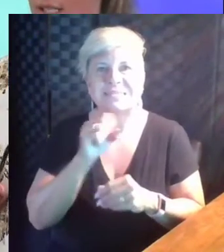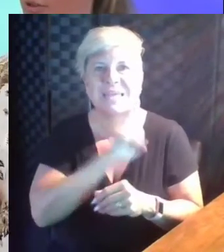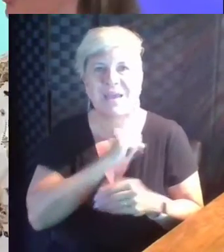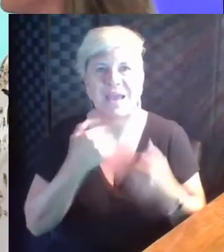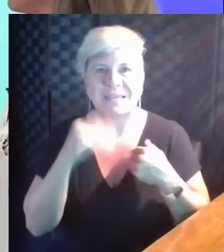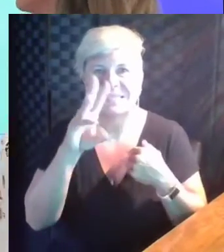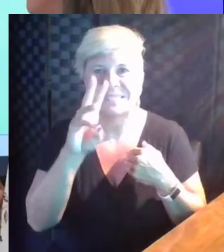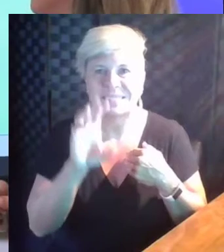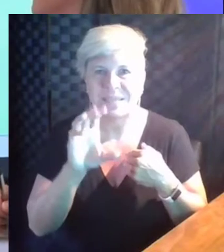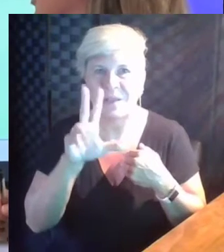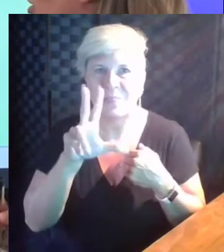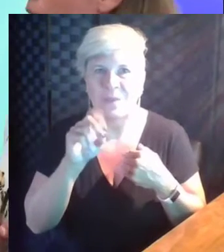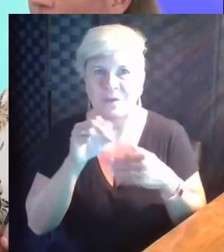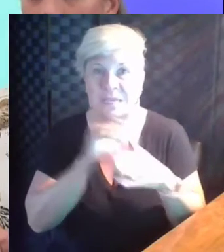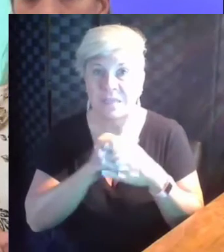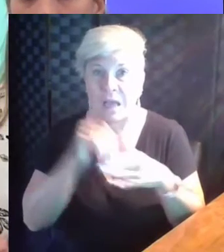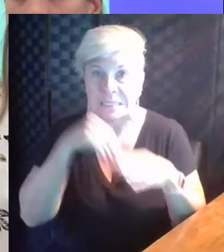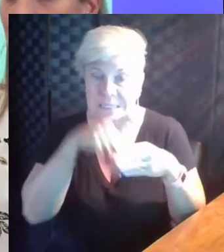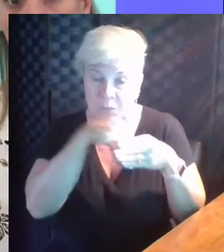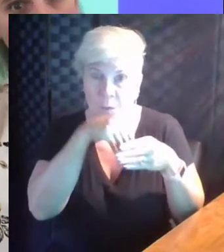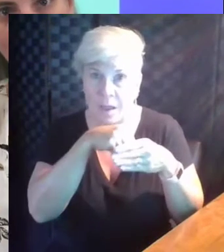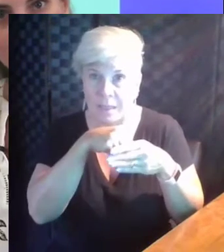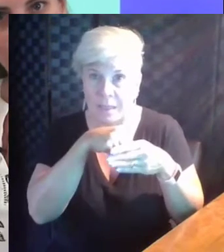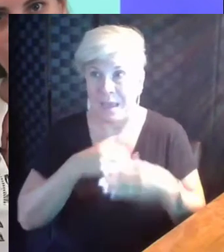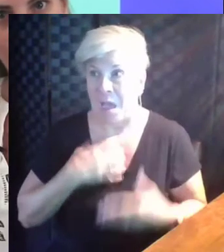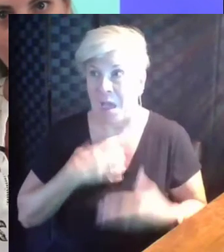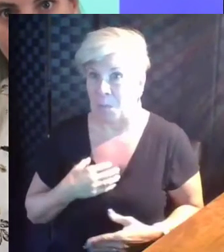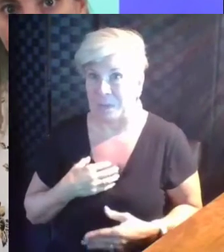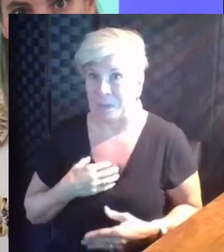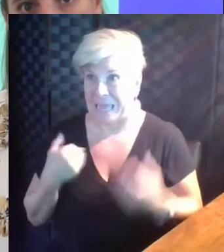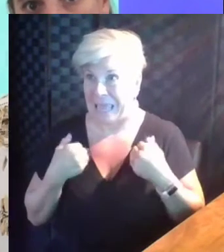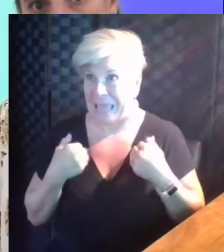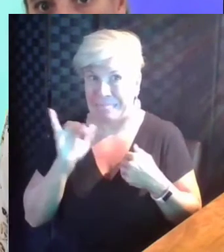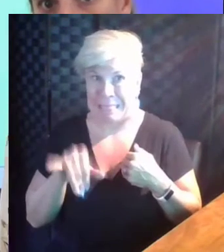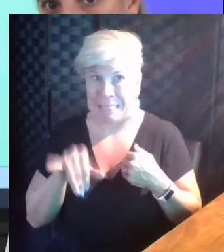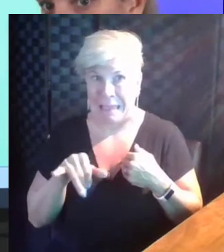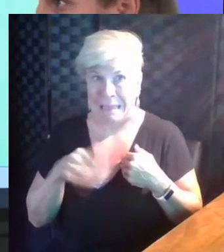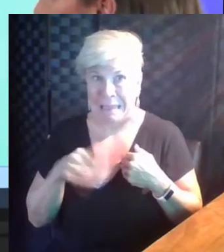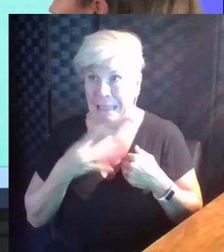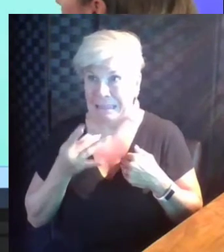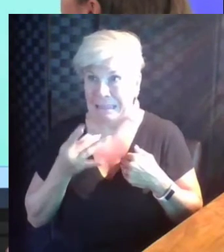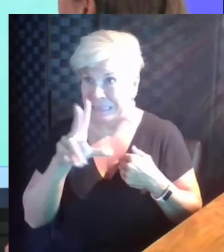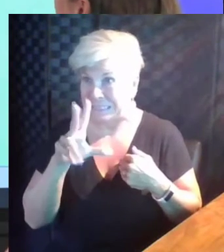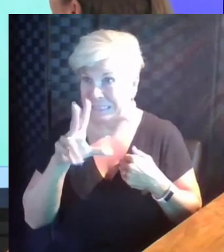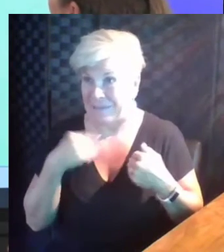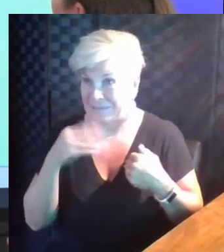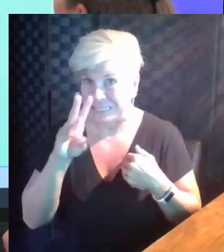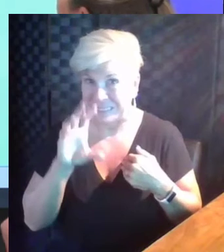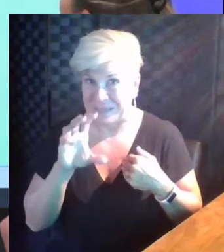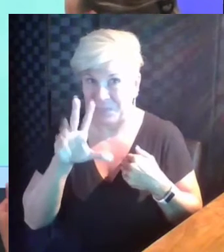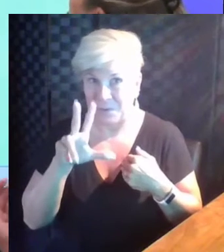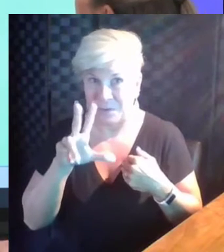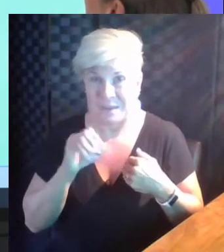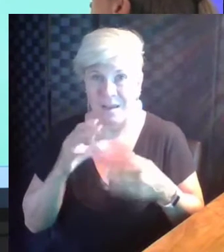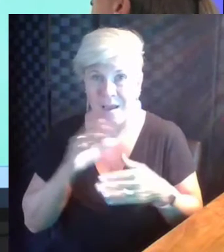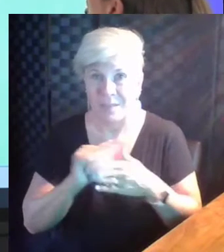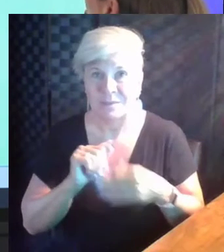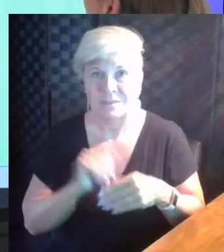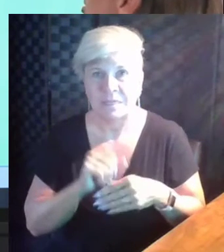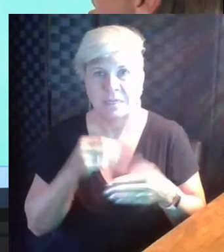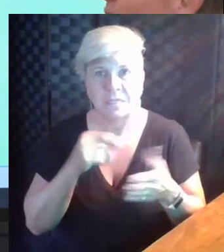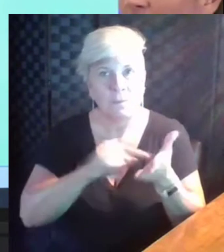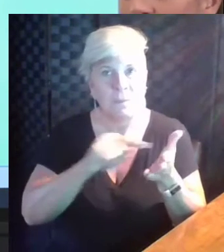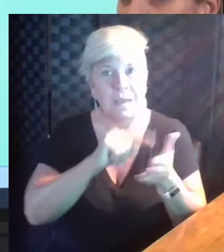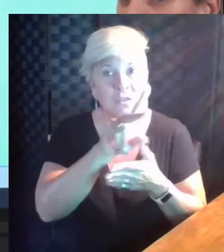has $630 in her wallet. Gosh, I wish I was Sarah right now. I would really like to have $630 in my wallet. She spends